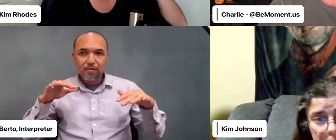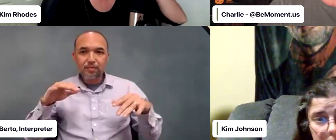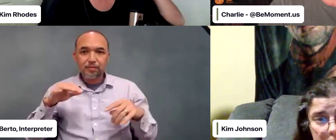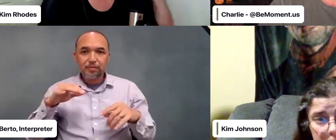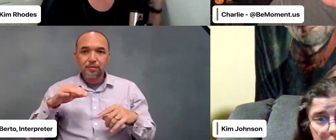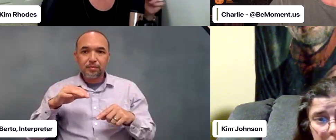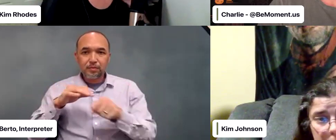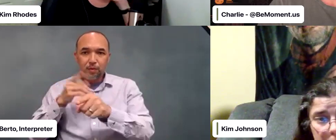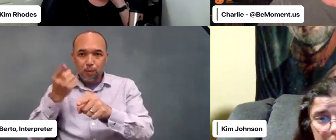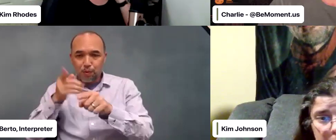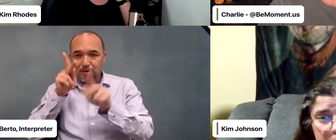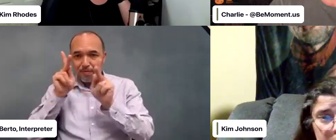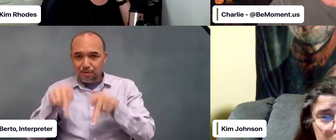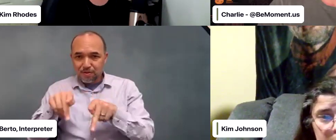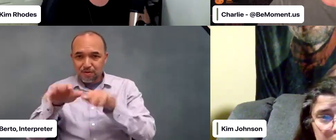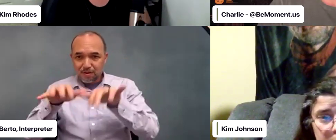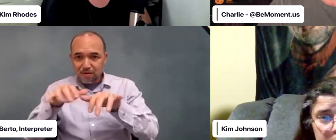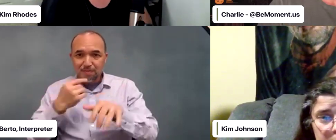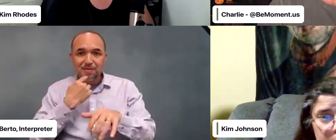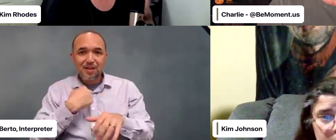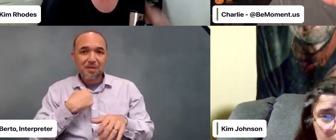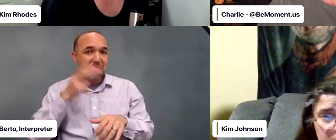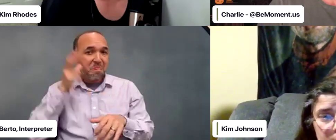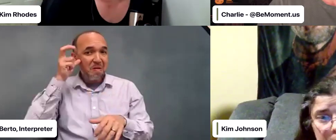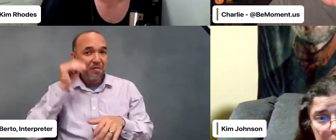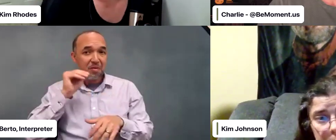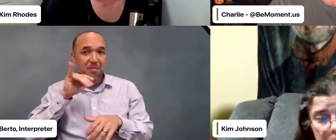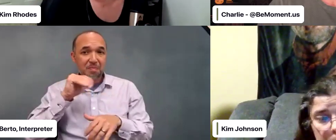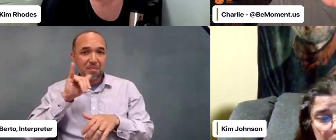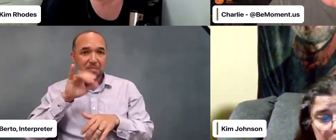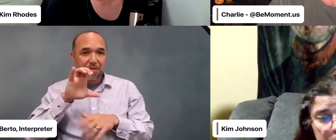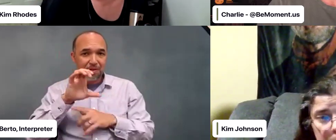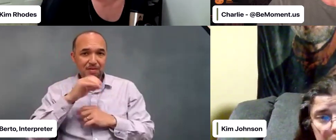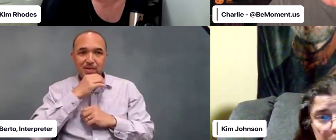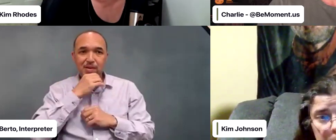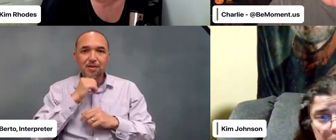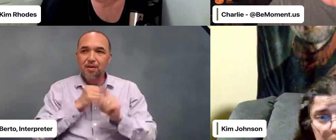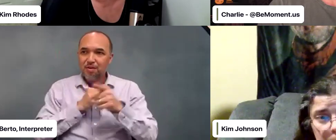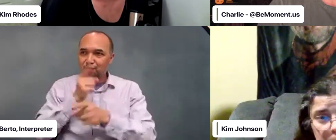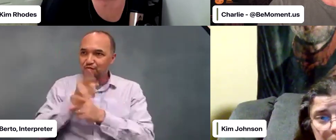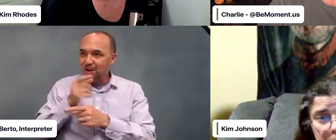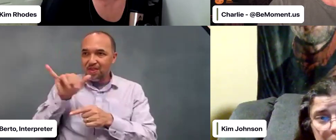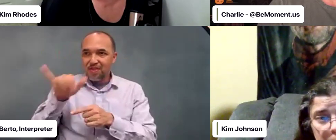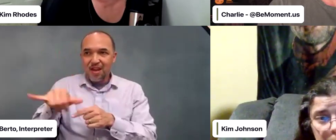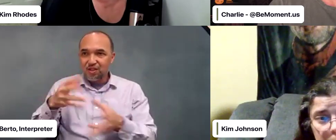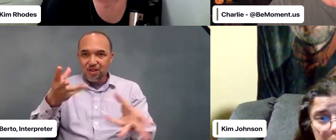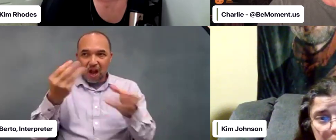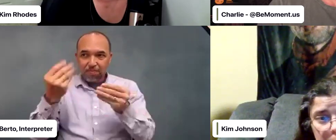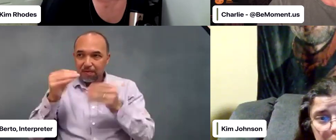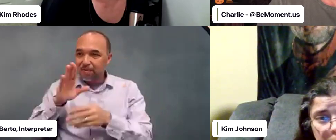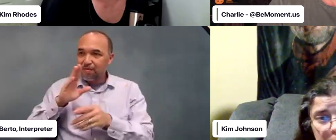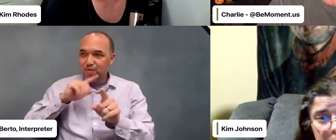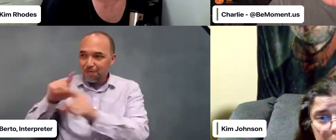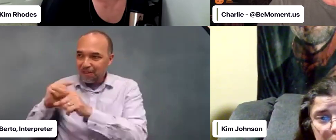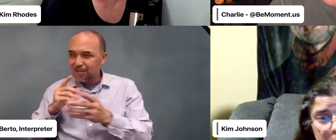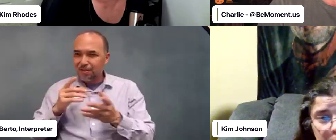from response. Yeah. Yeah. Yeah, I don't know. Now we're getting into extra. Cryptid,